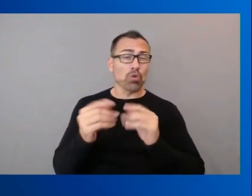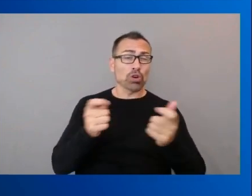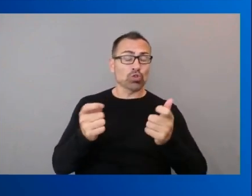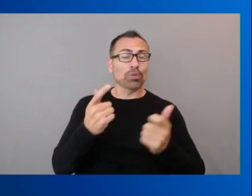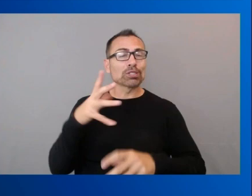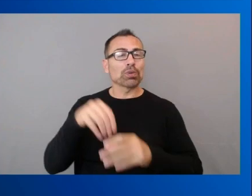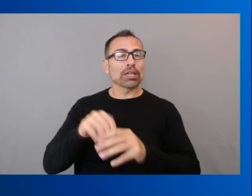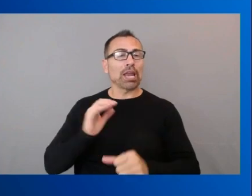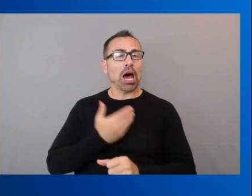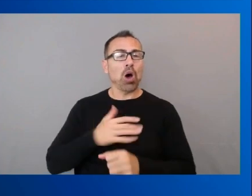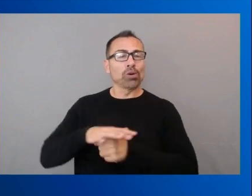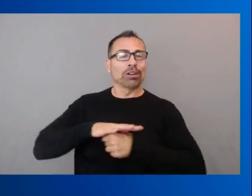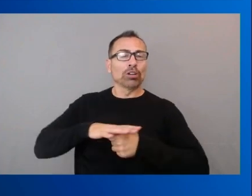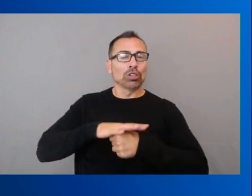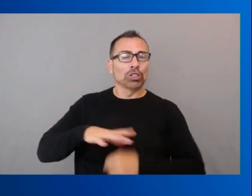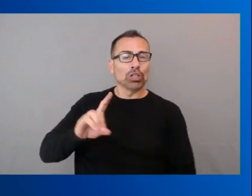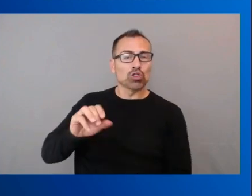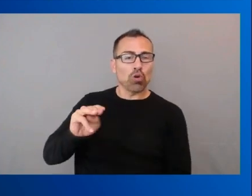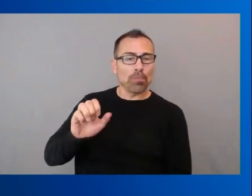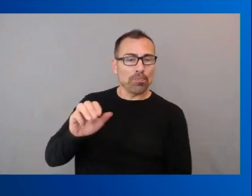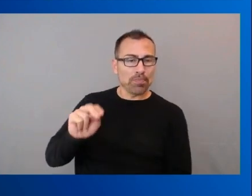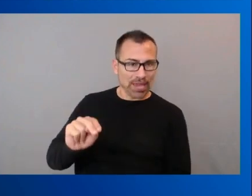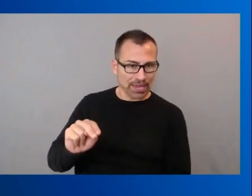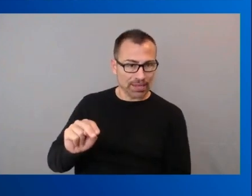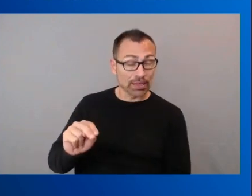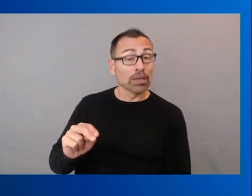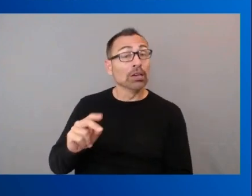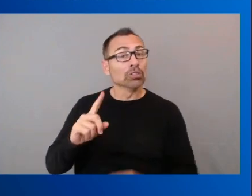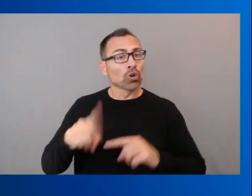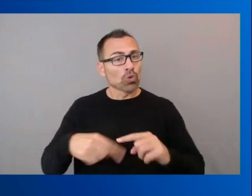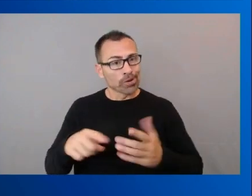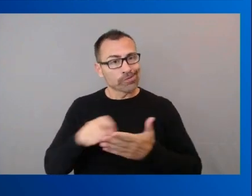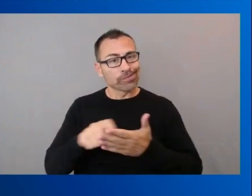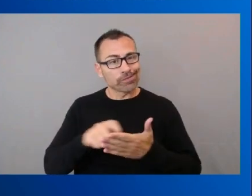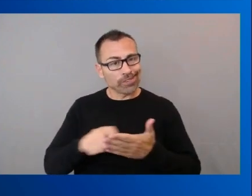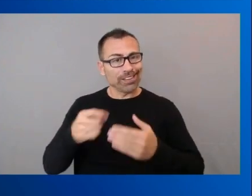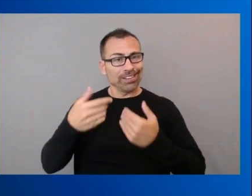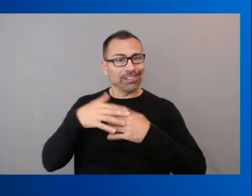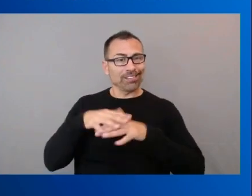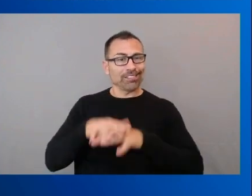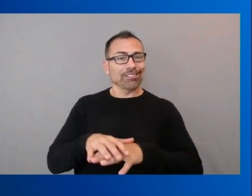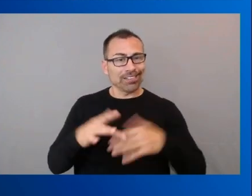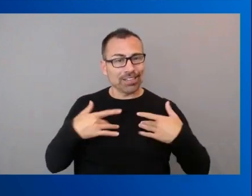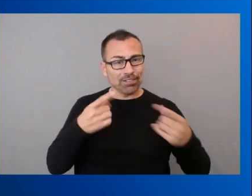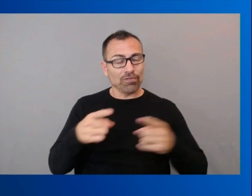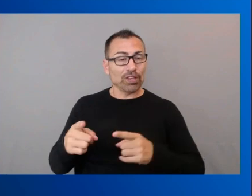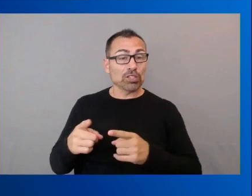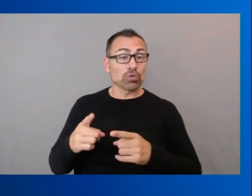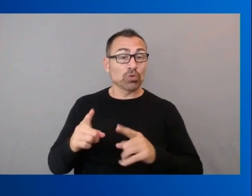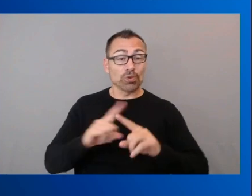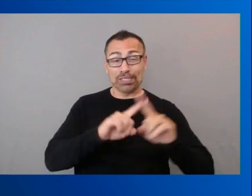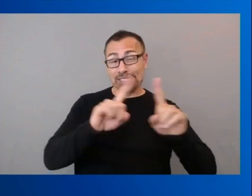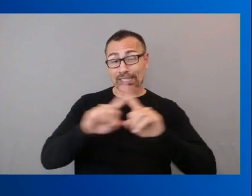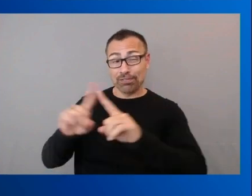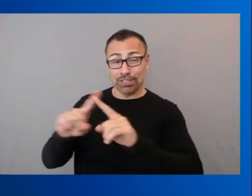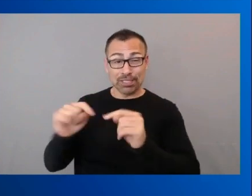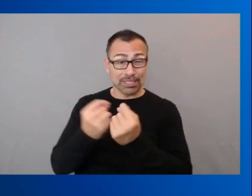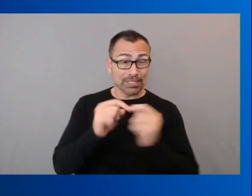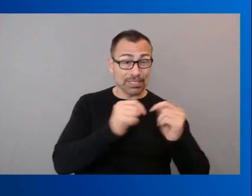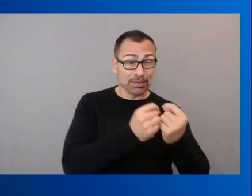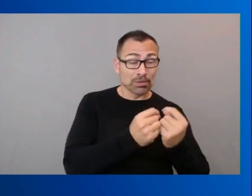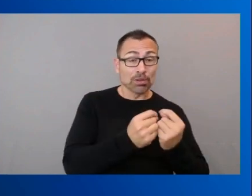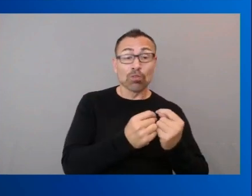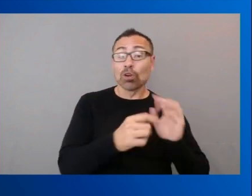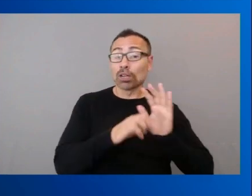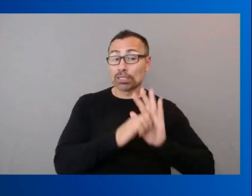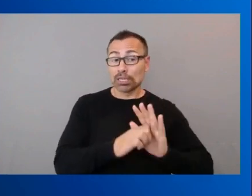Now, as soon as we raise integration events, with different teams, with Jessica and Erica, for example, we have this